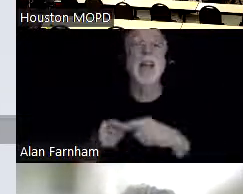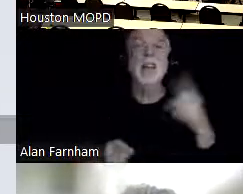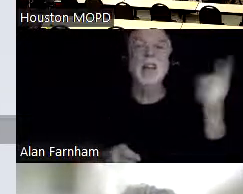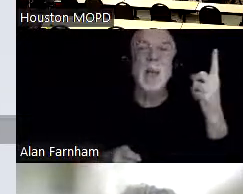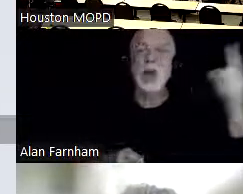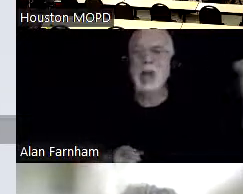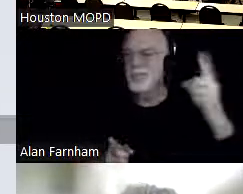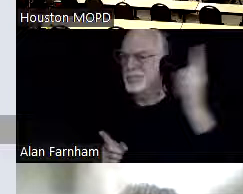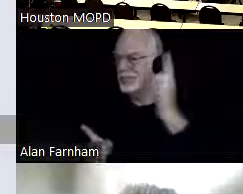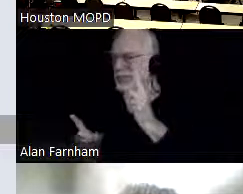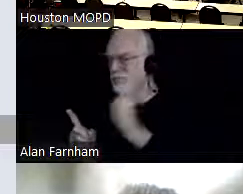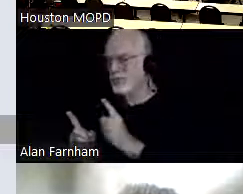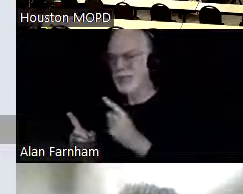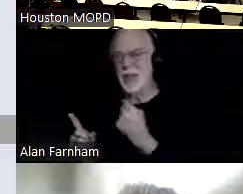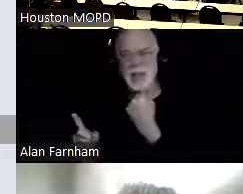said,